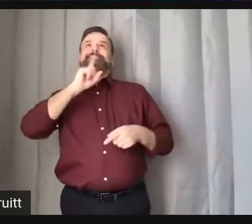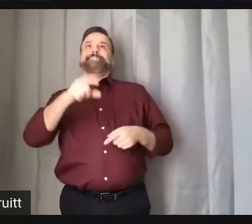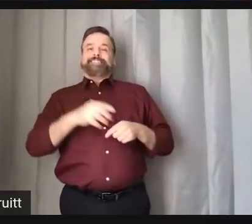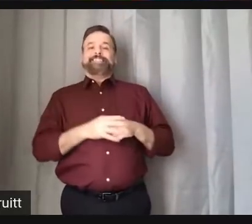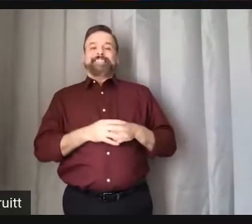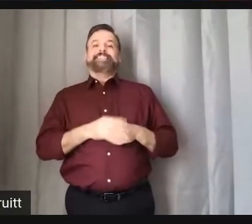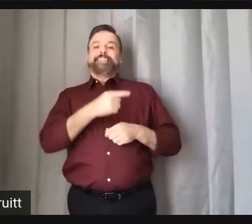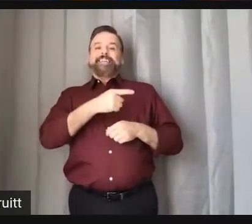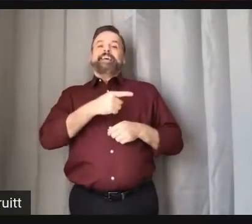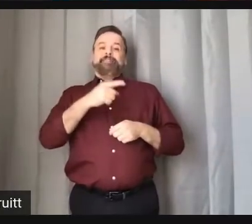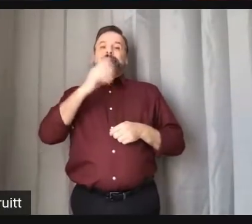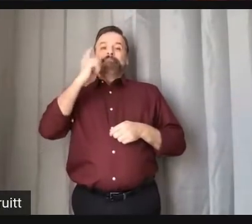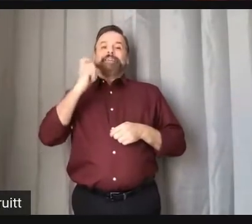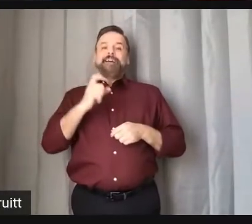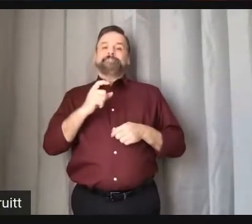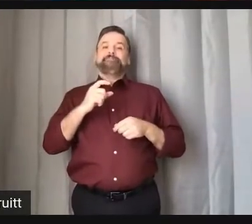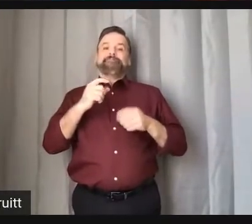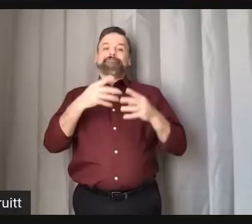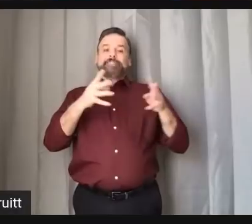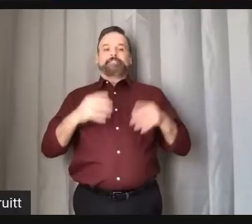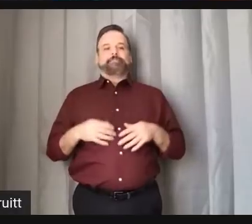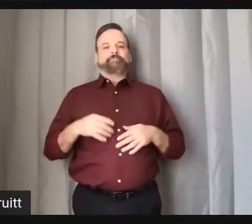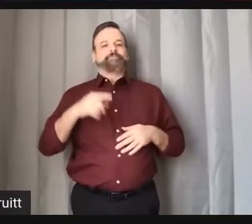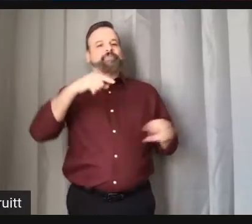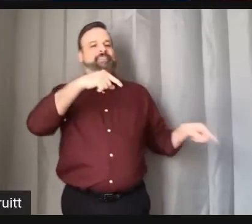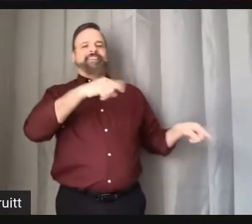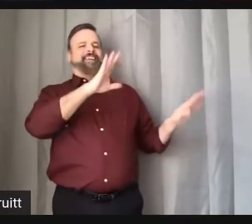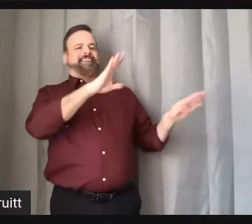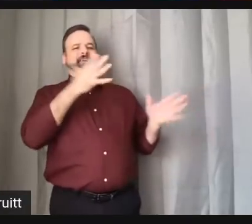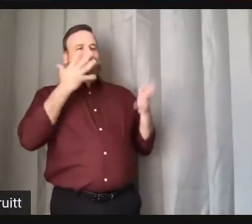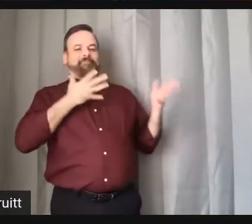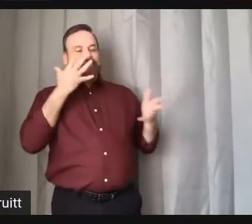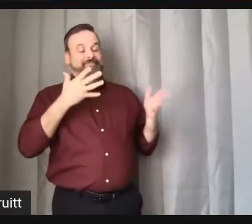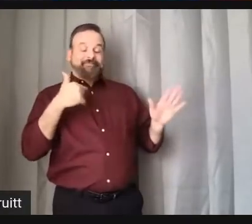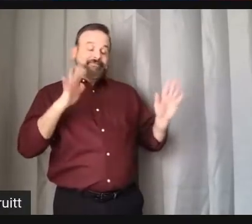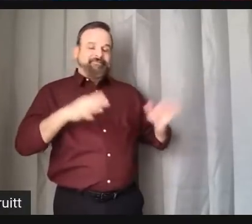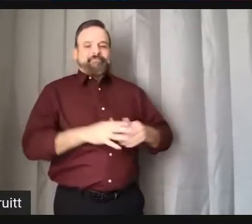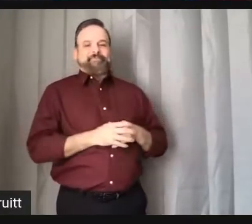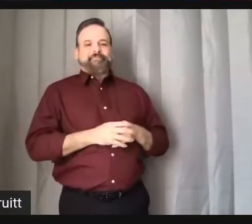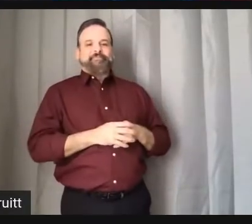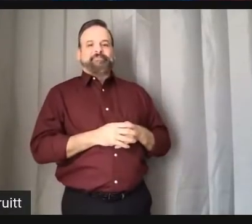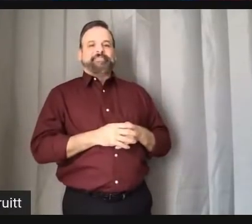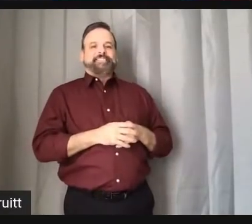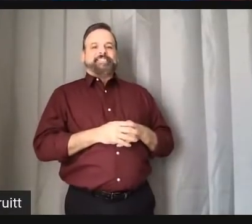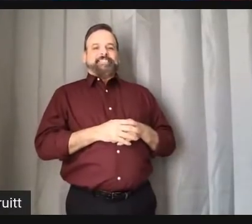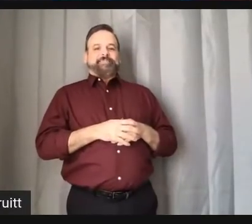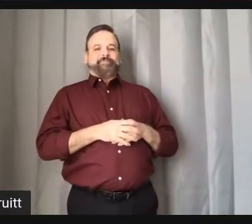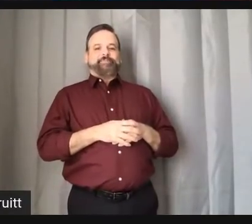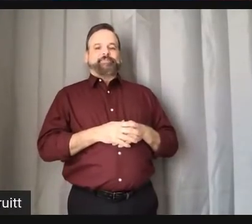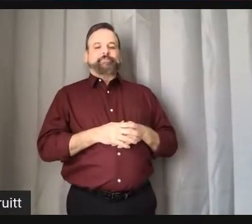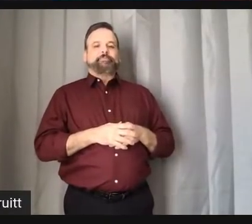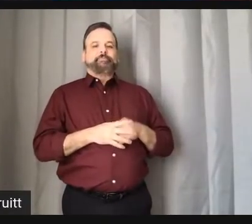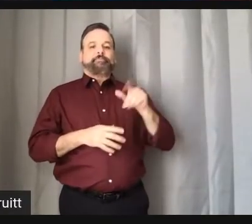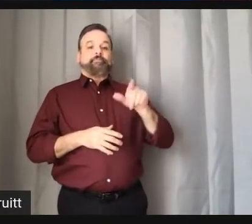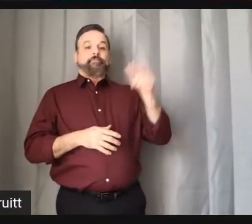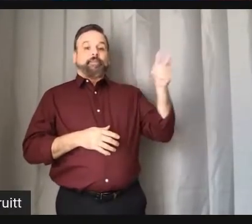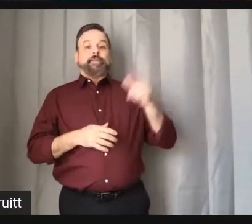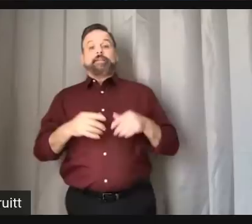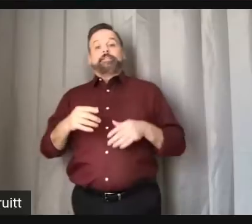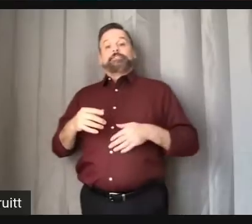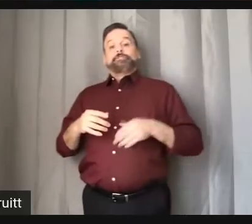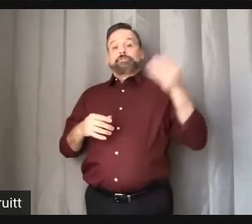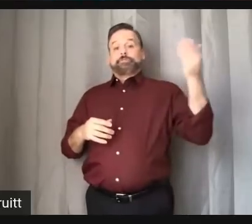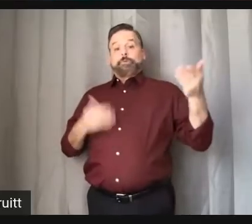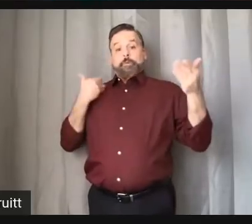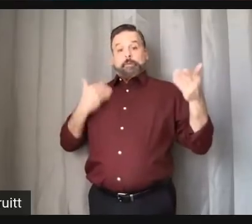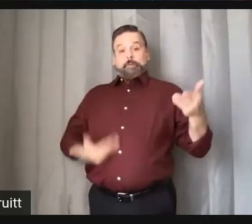Electrical shock. Not there. What about you, Claribel? So in Ghost